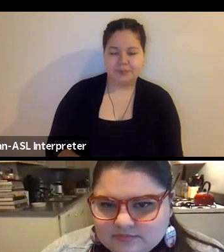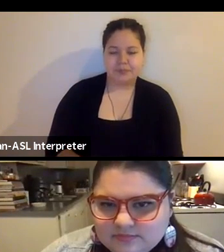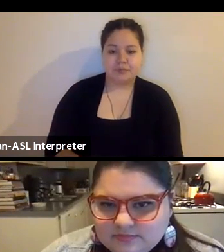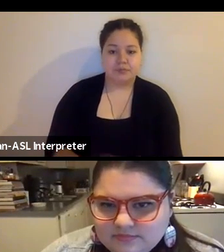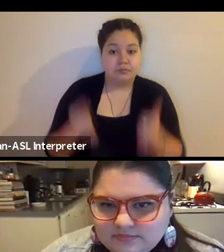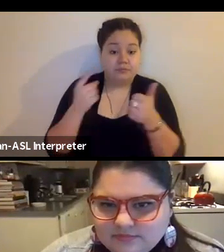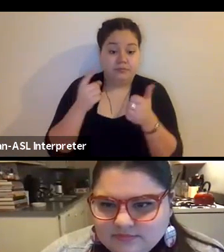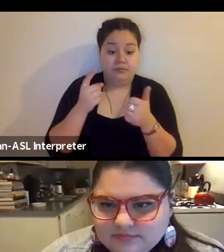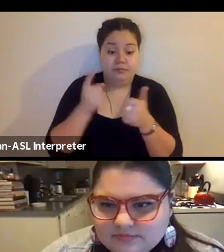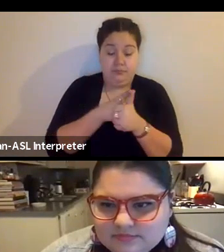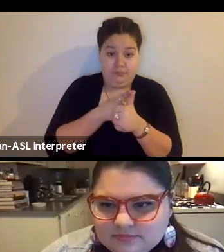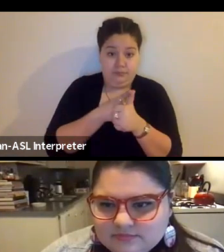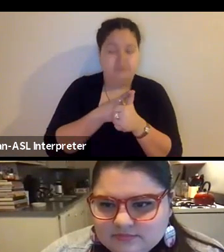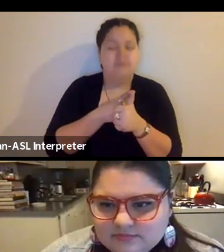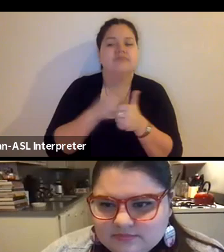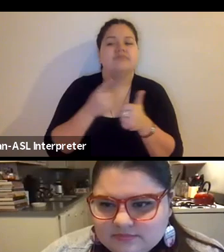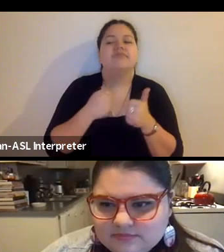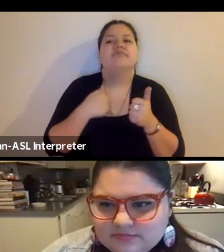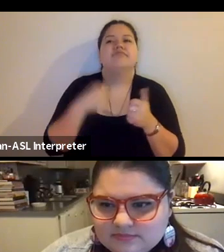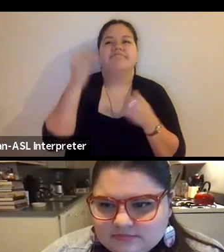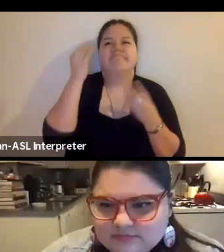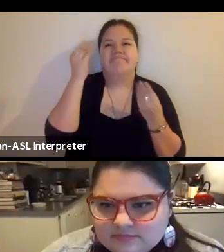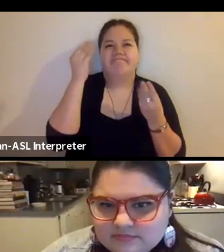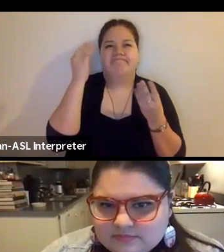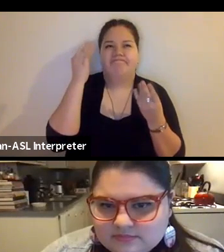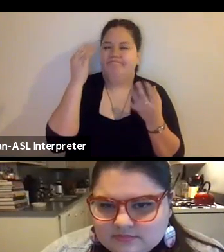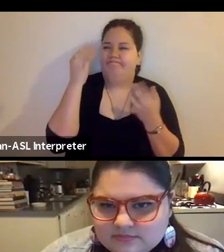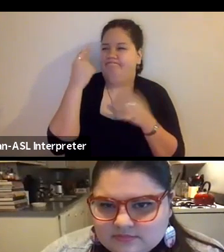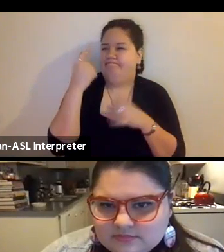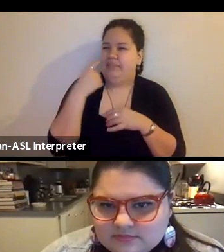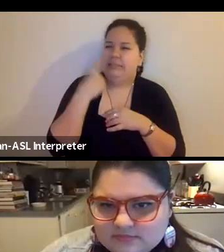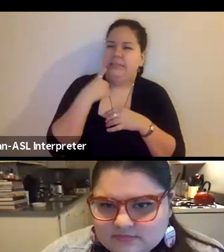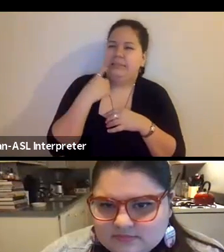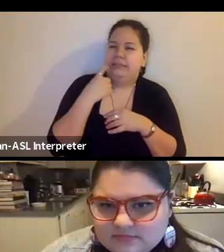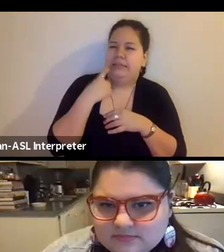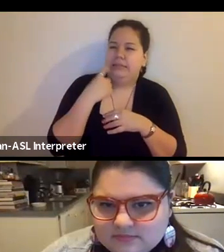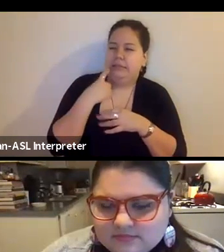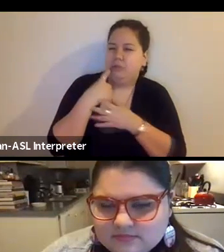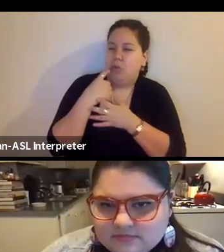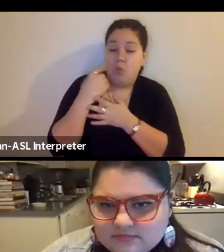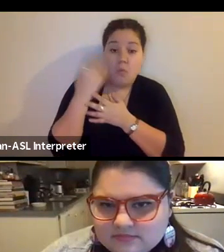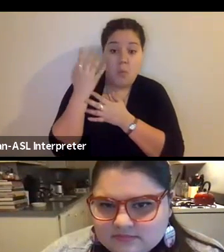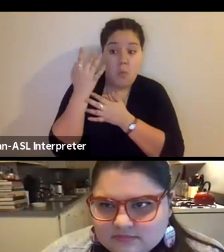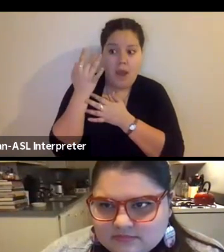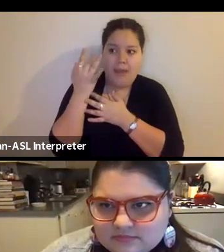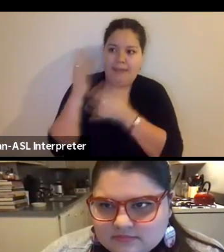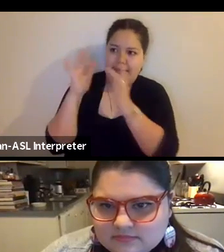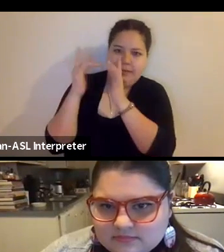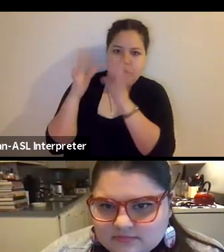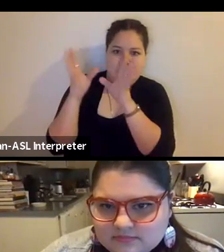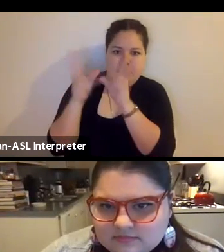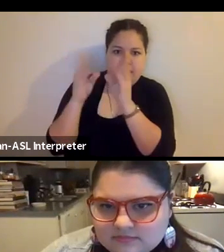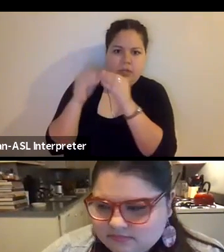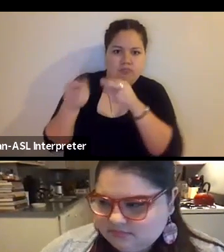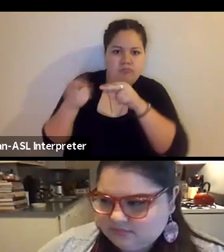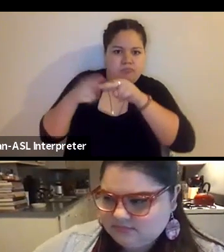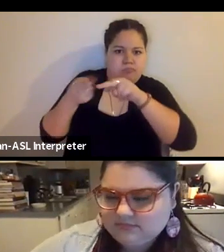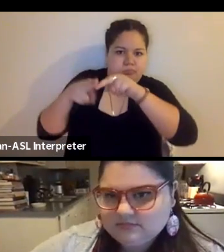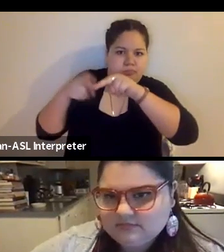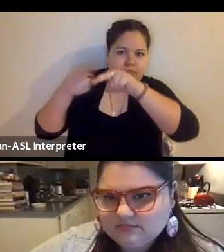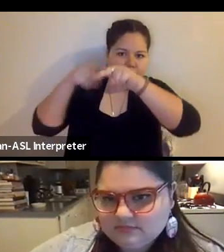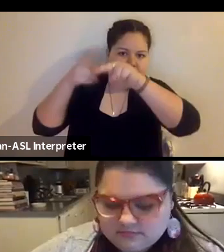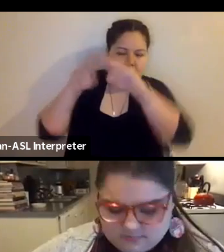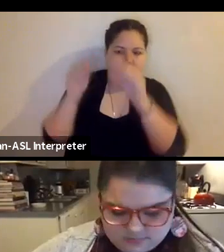I'm thinking about how I only in the last couple of weeks, because of the increased number of digital meetings, I have